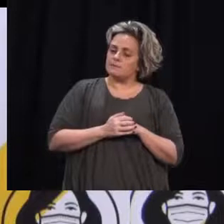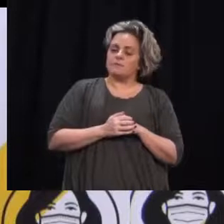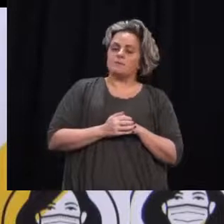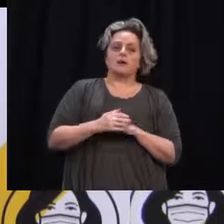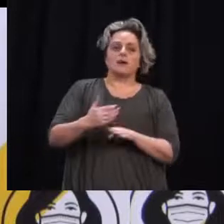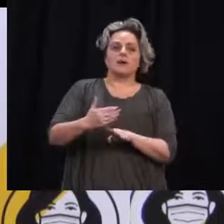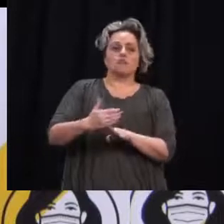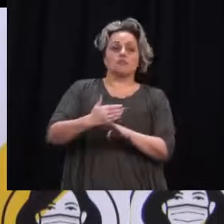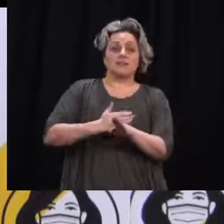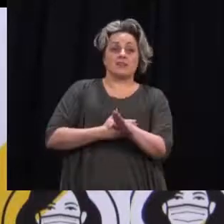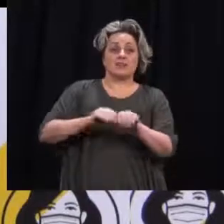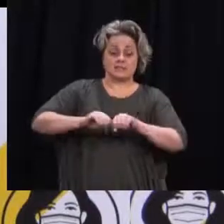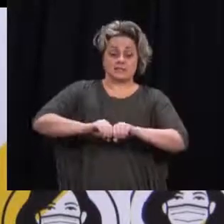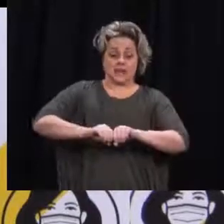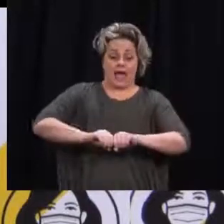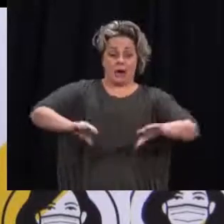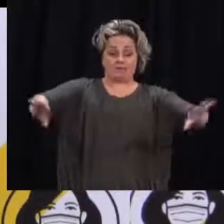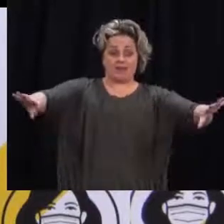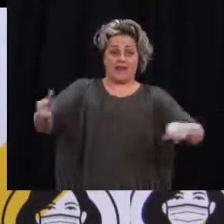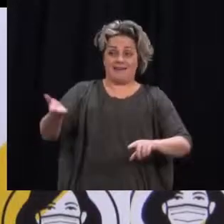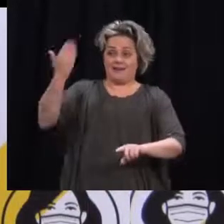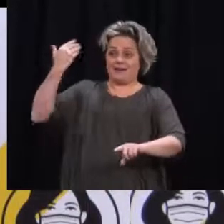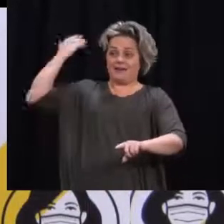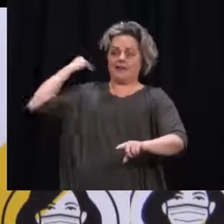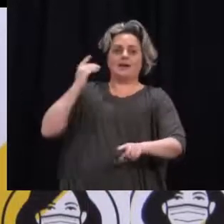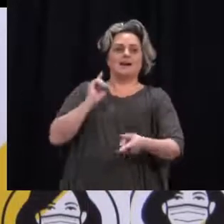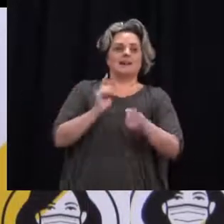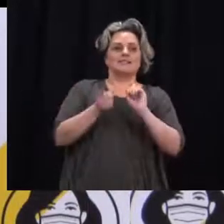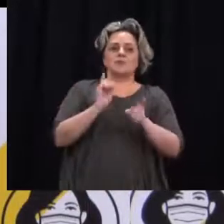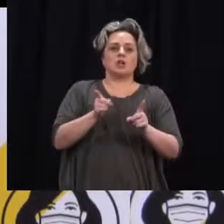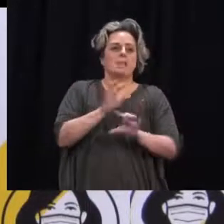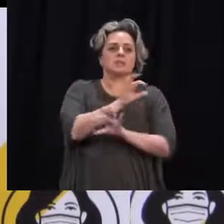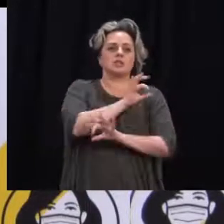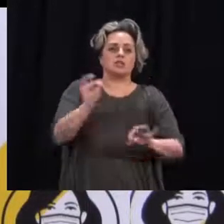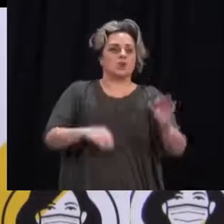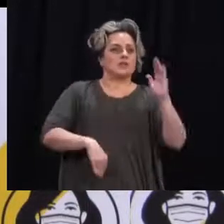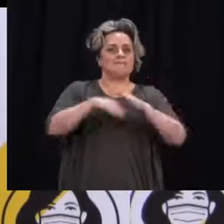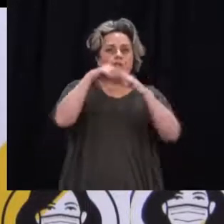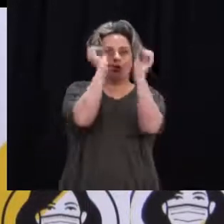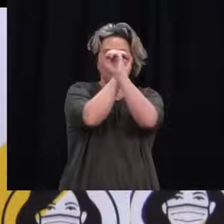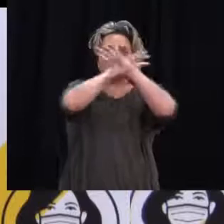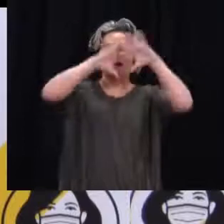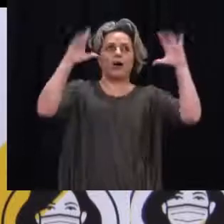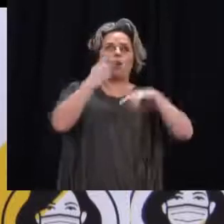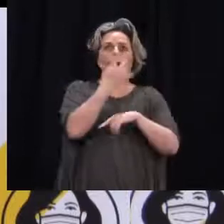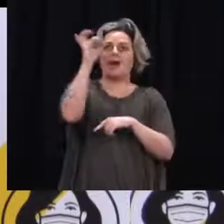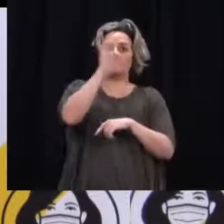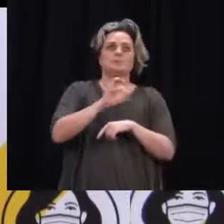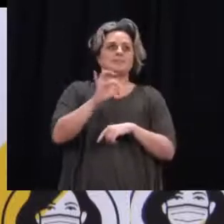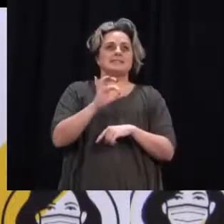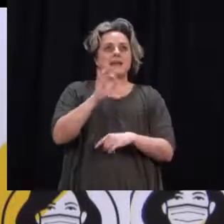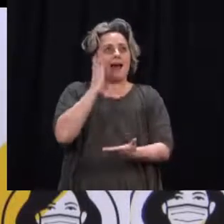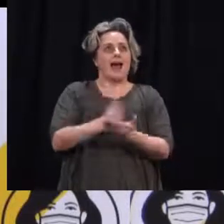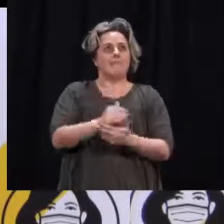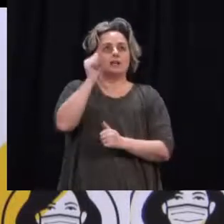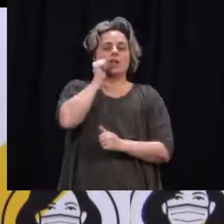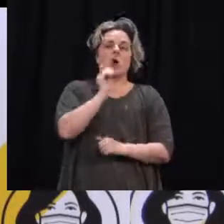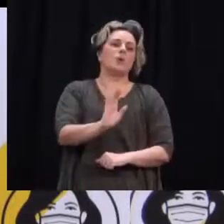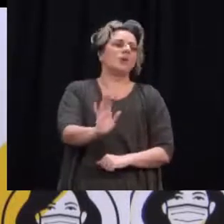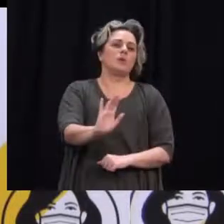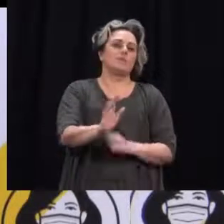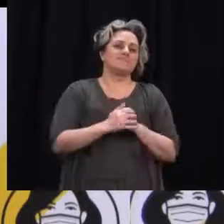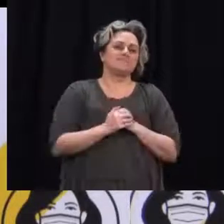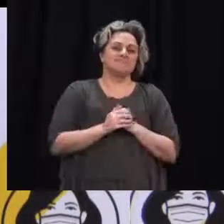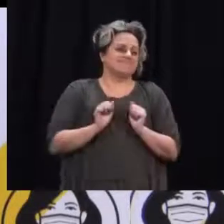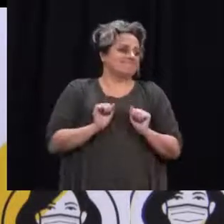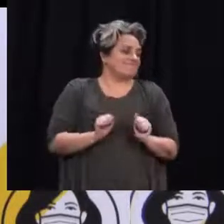previous outbreaks we've had, we don't always get a 100% answer here. It is just the nature of these